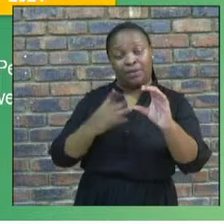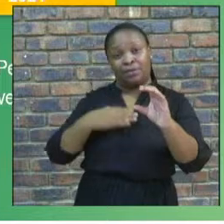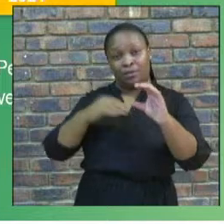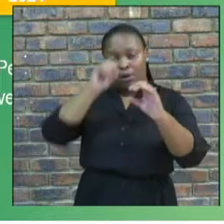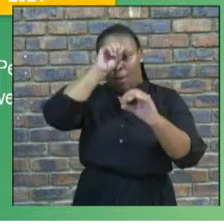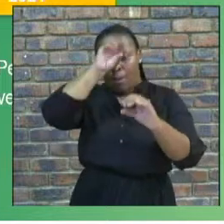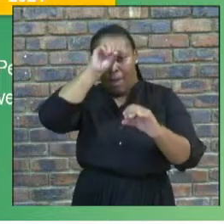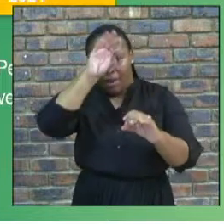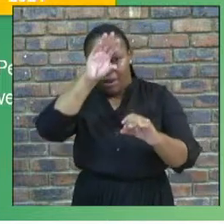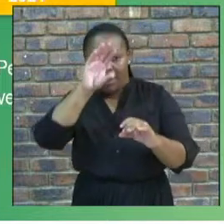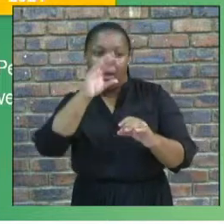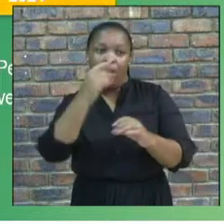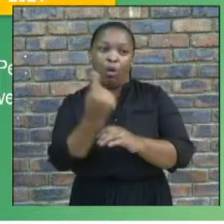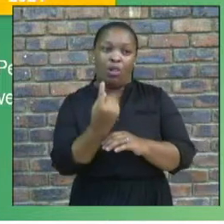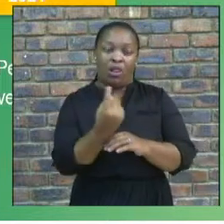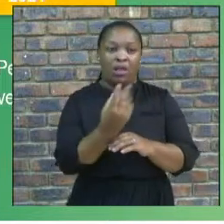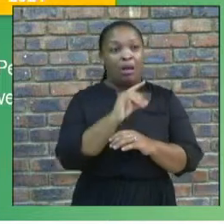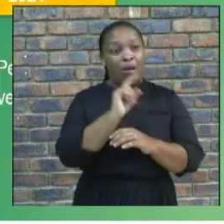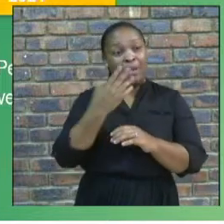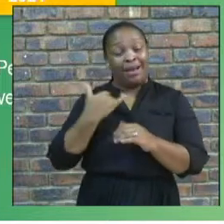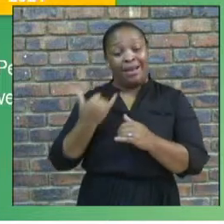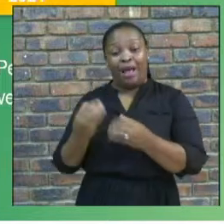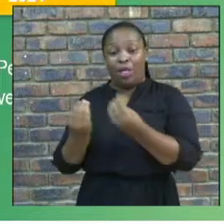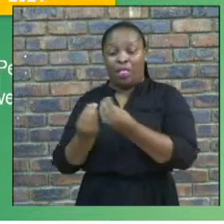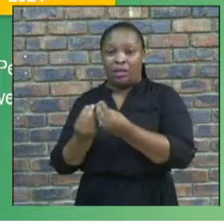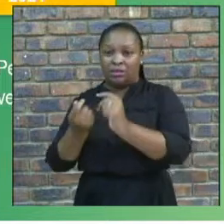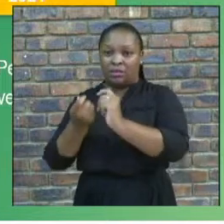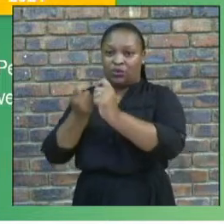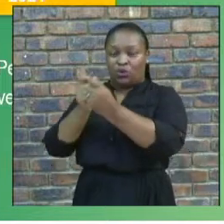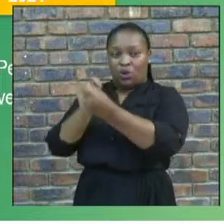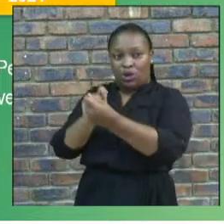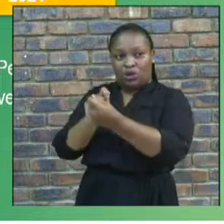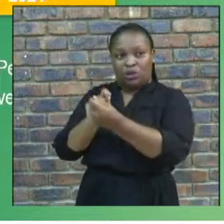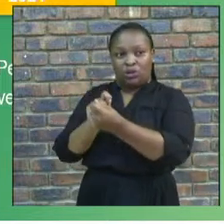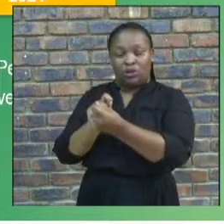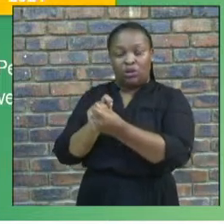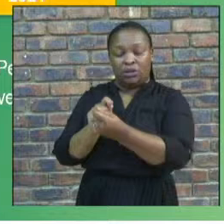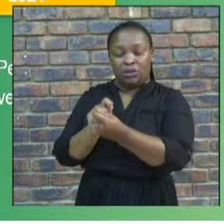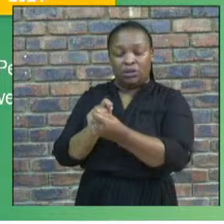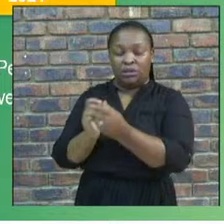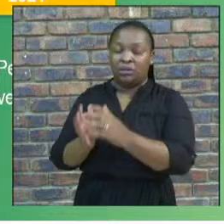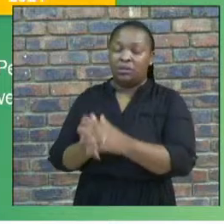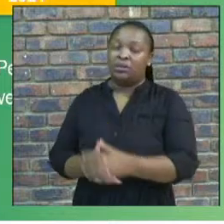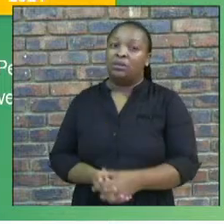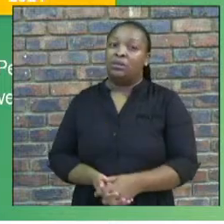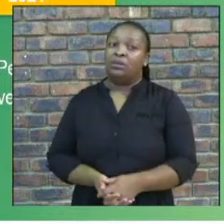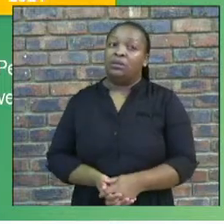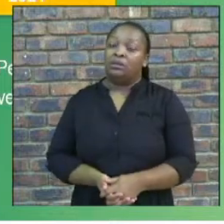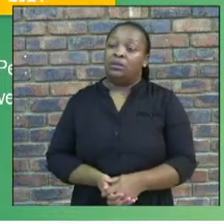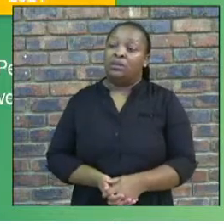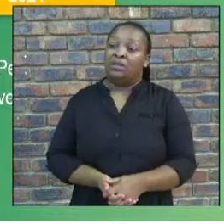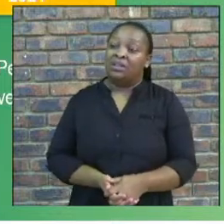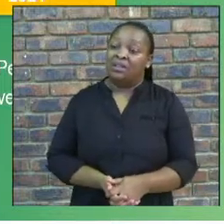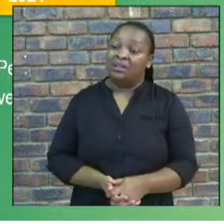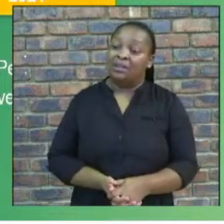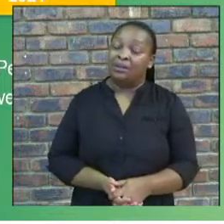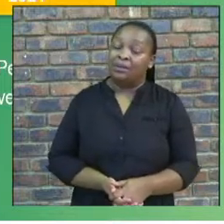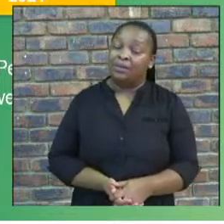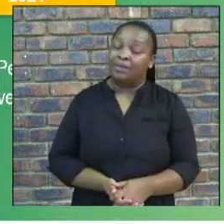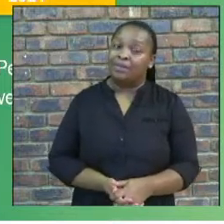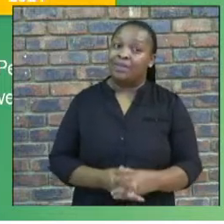that act, it did not have any provision relating to the oil and gas. Then